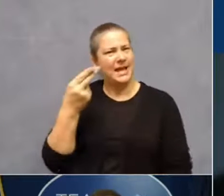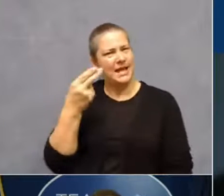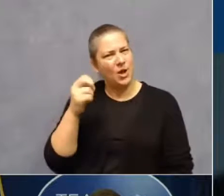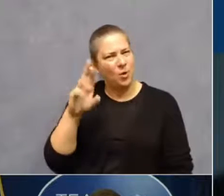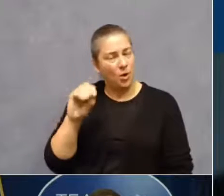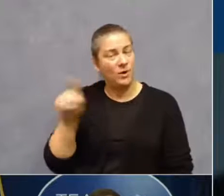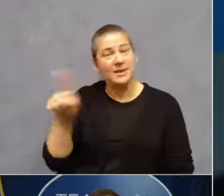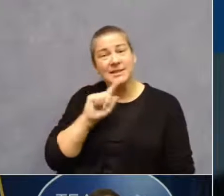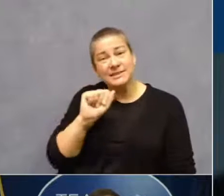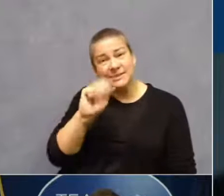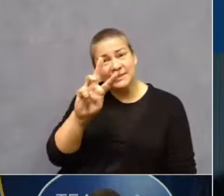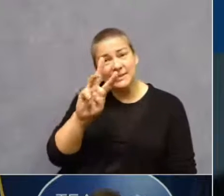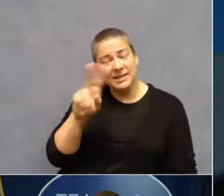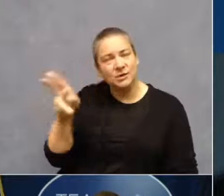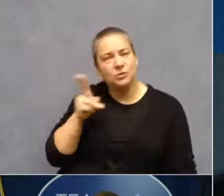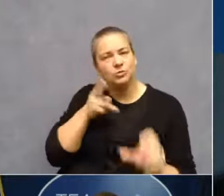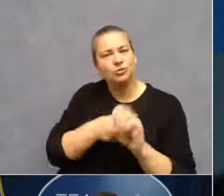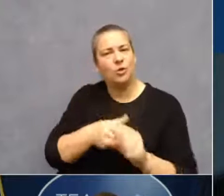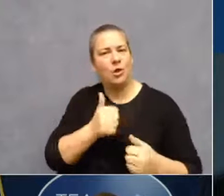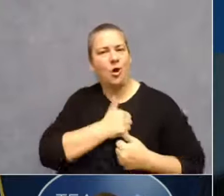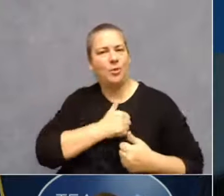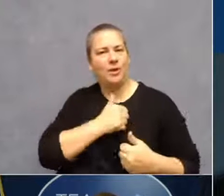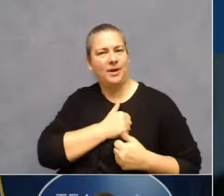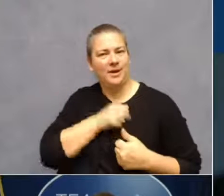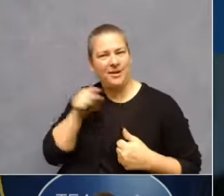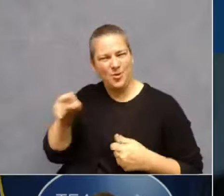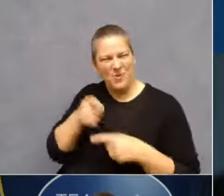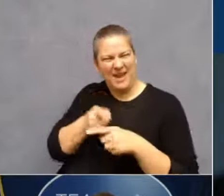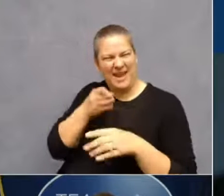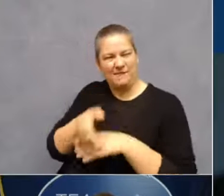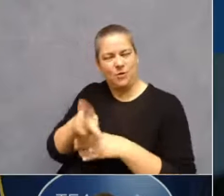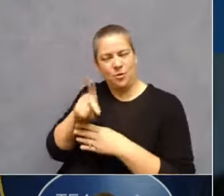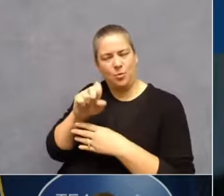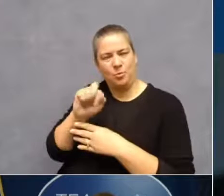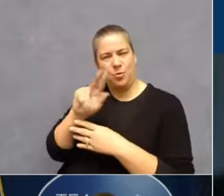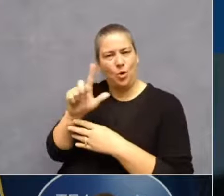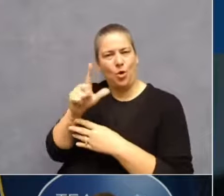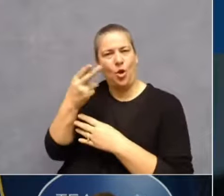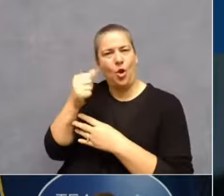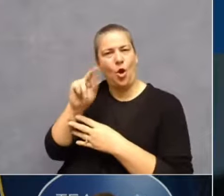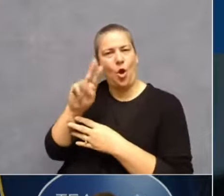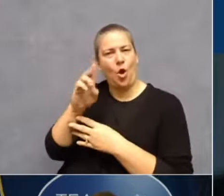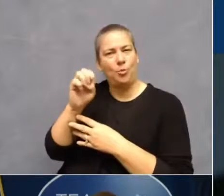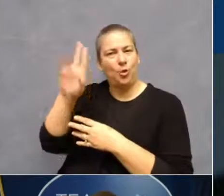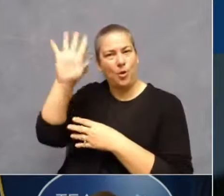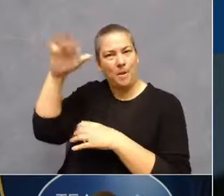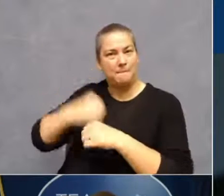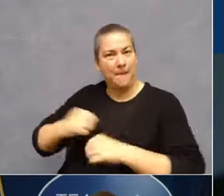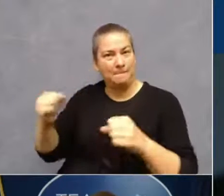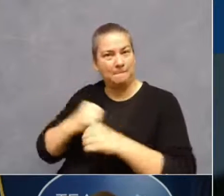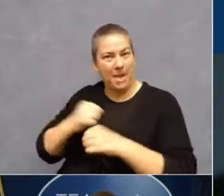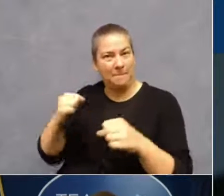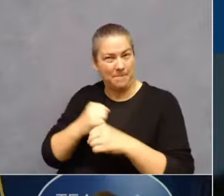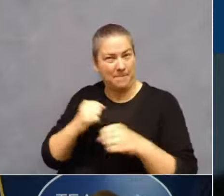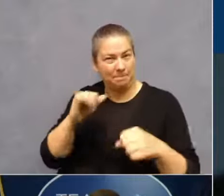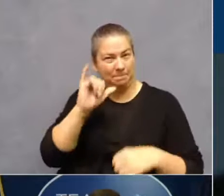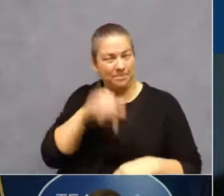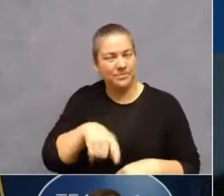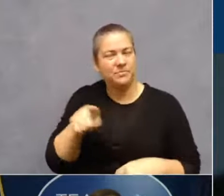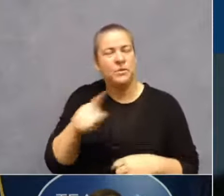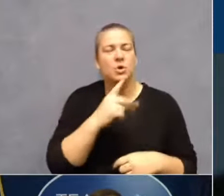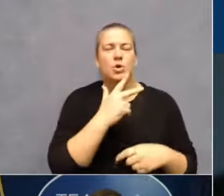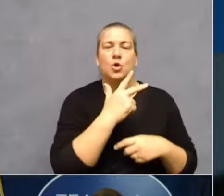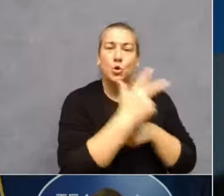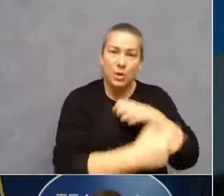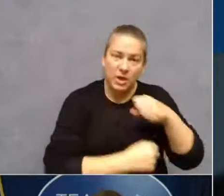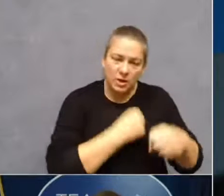old after the bombing of Pearl Harbor. Bobby traveled the world, serving 3 years as an equipment operator with the